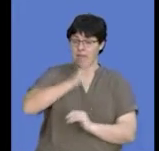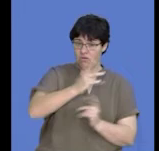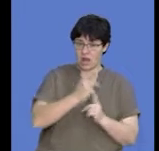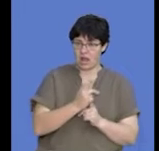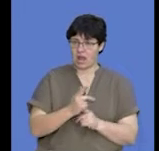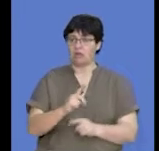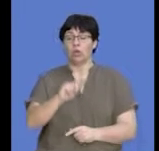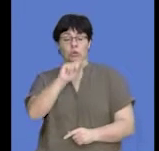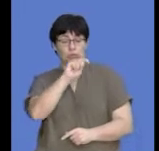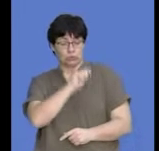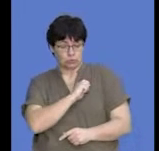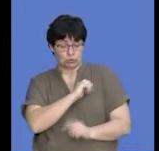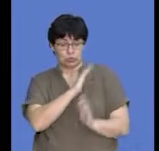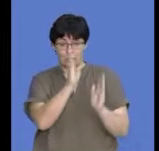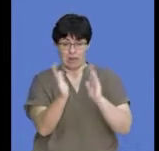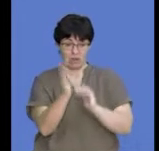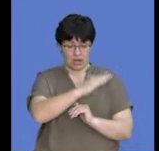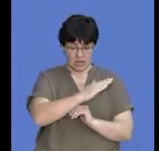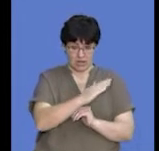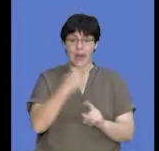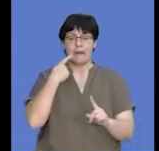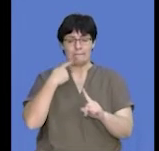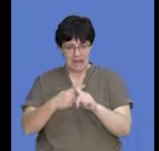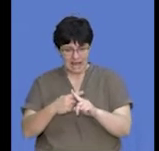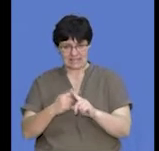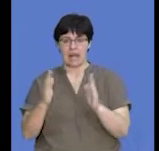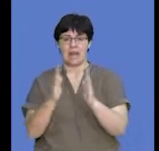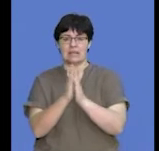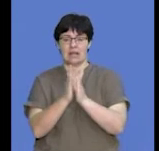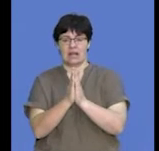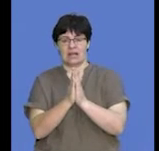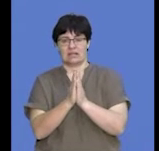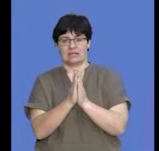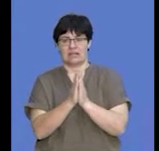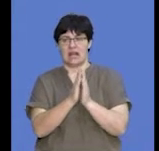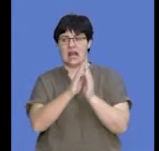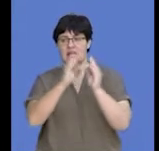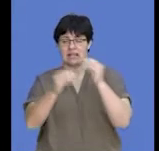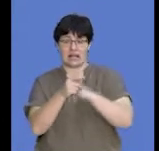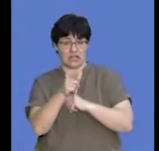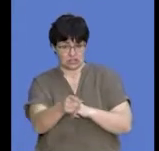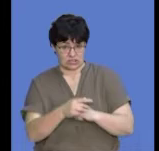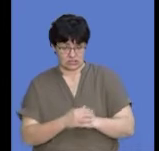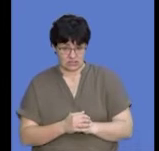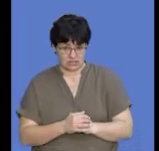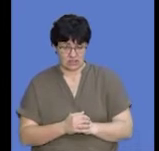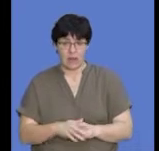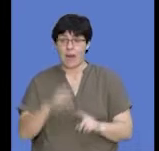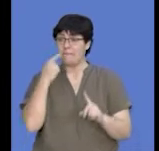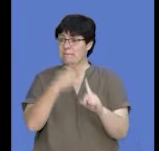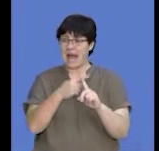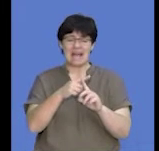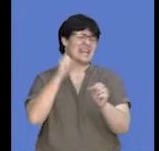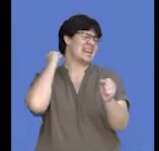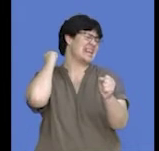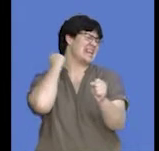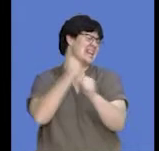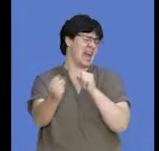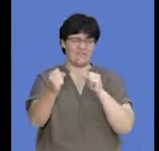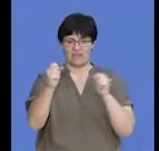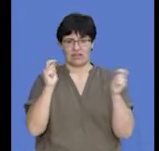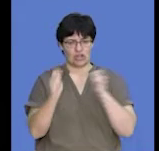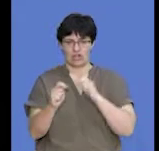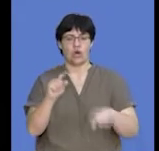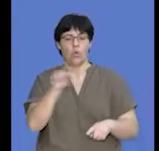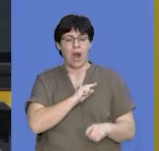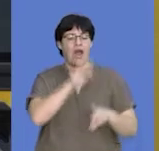to true bearing plus magnetic declination. Note the plus sign never changes. Why? It's